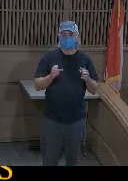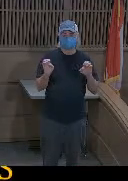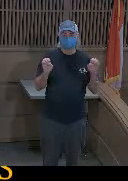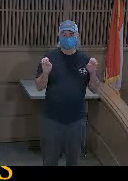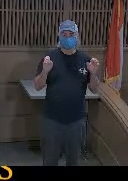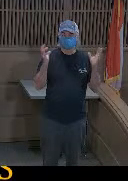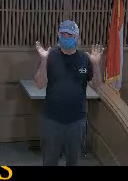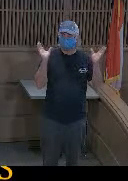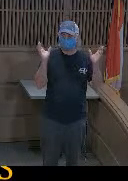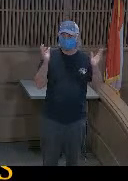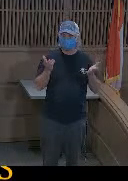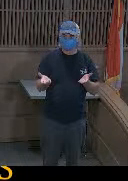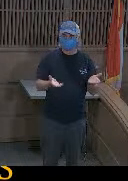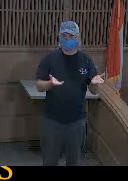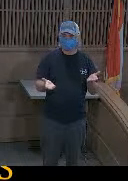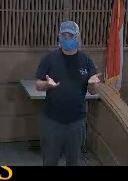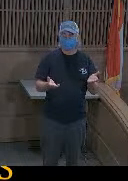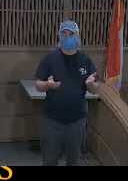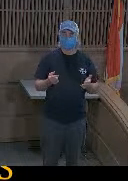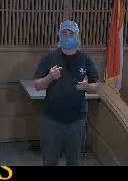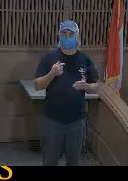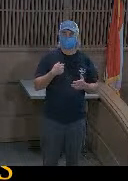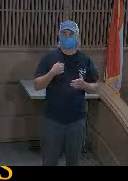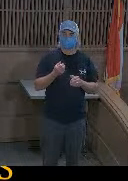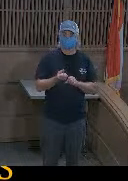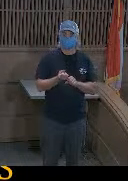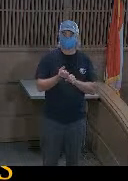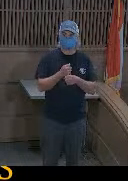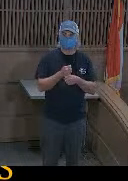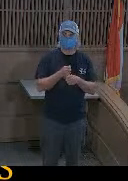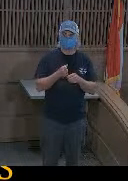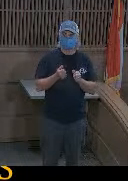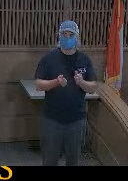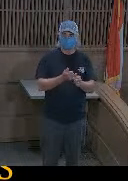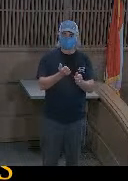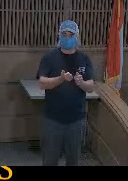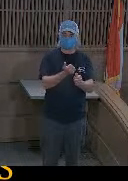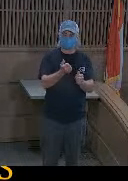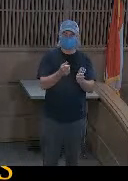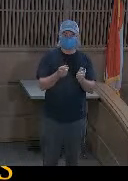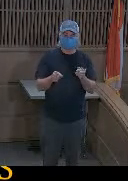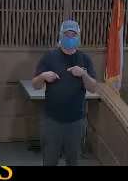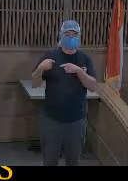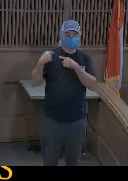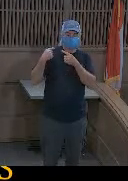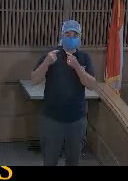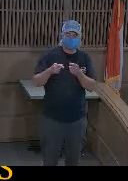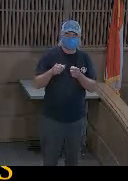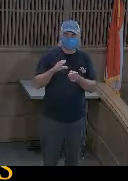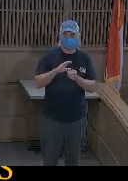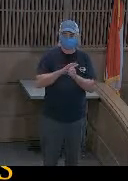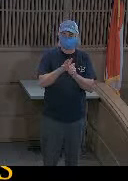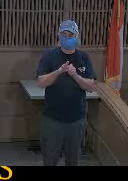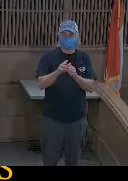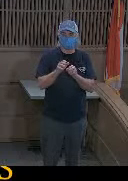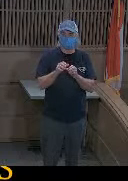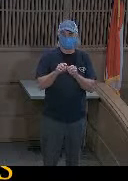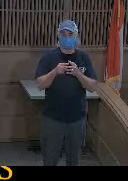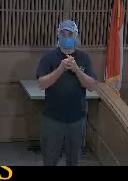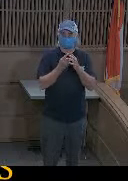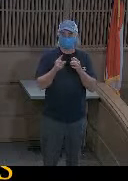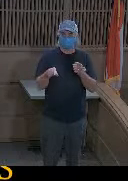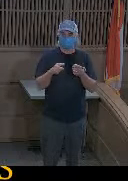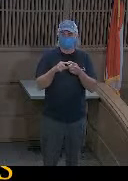chart that we've been trending since COVID started. And you can see on here that when we get close to a